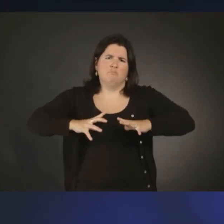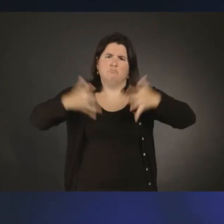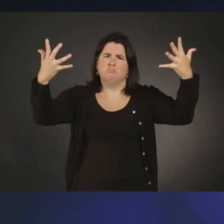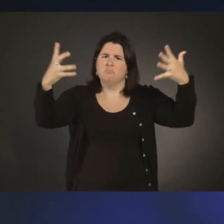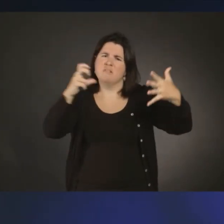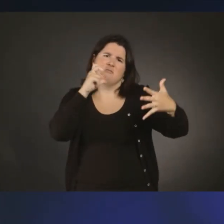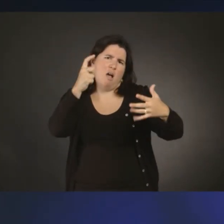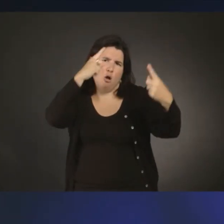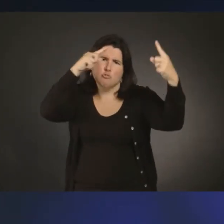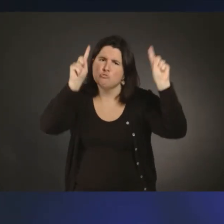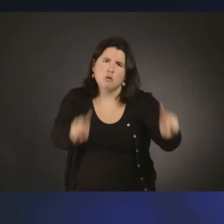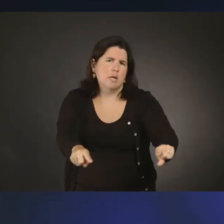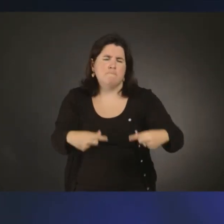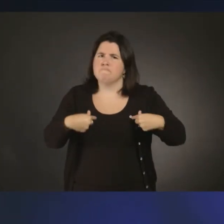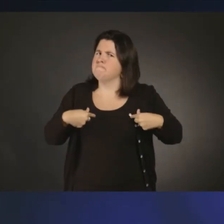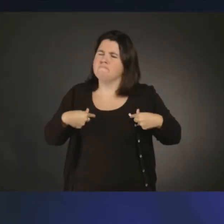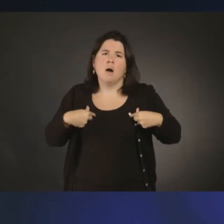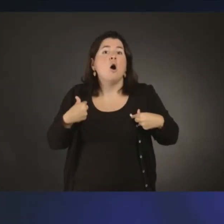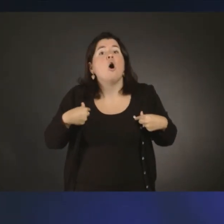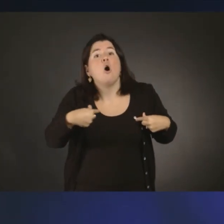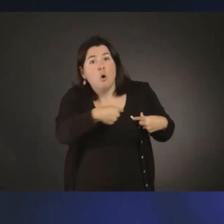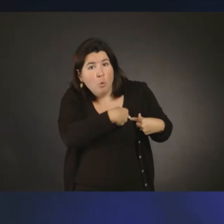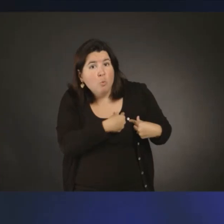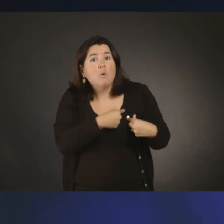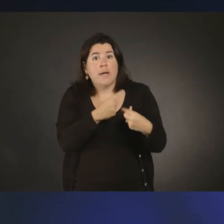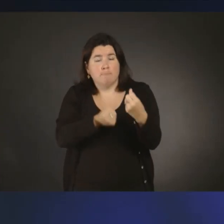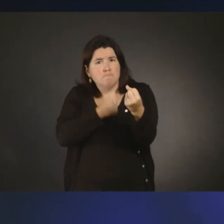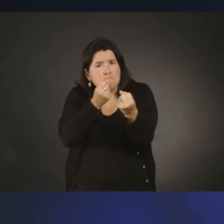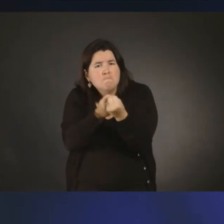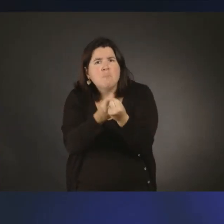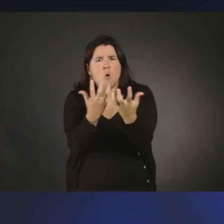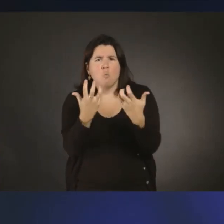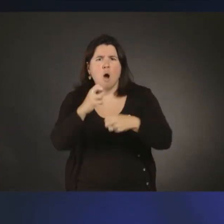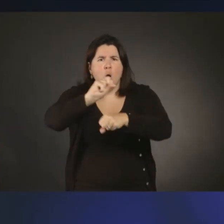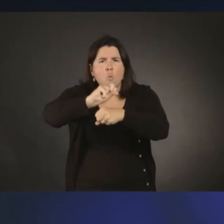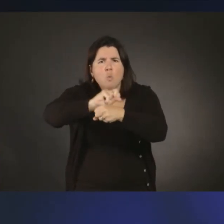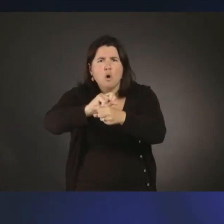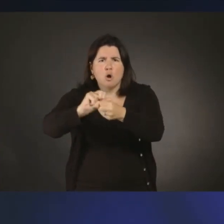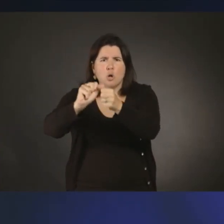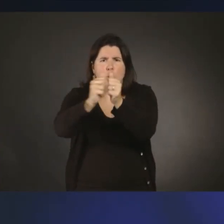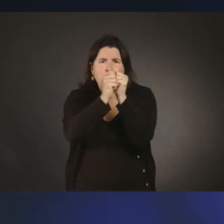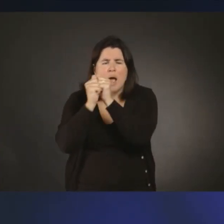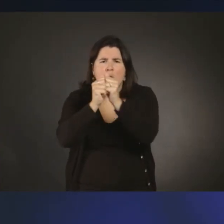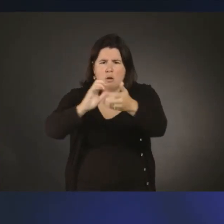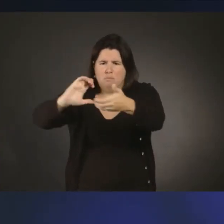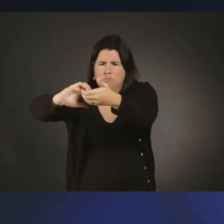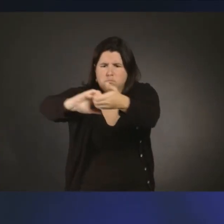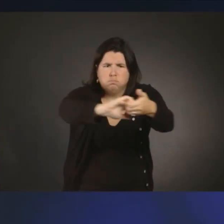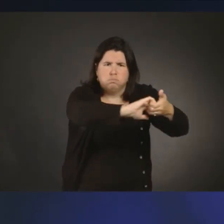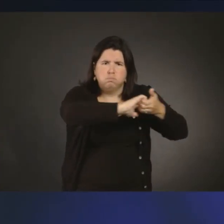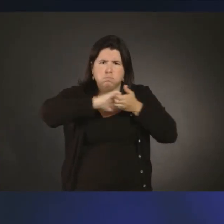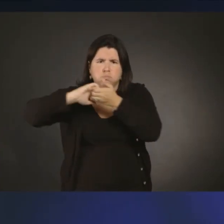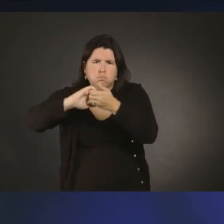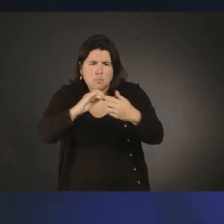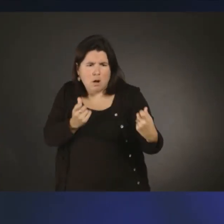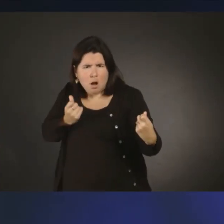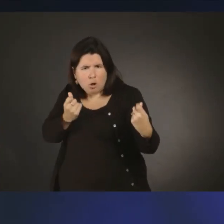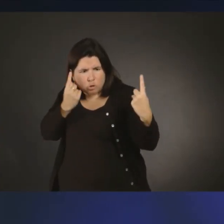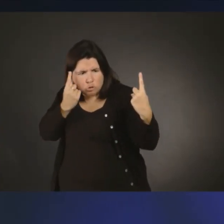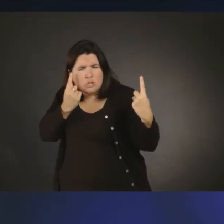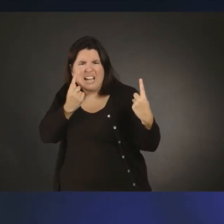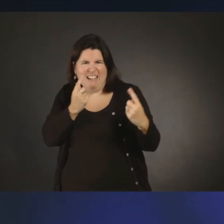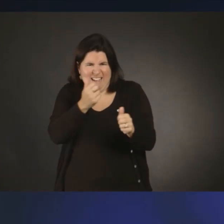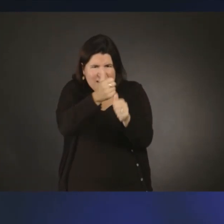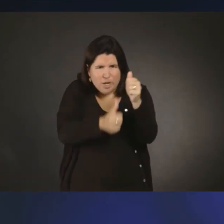form. We're committed to working together to build understanding of the dignity and beauty of